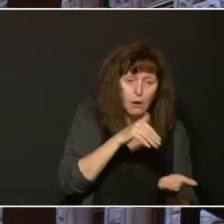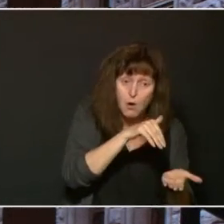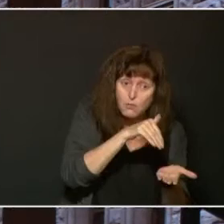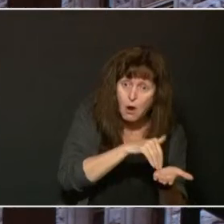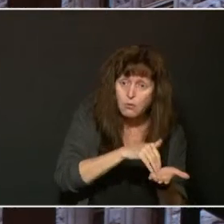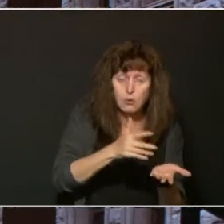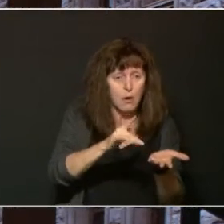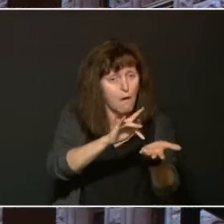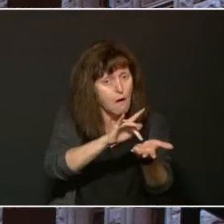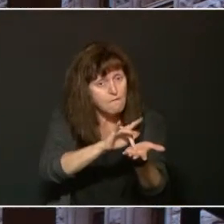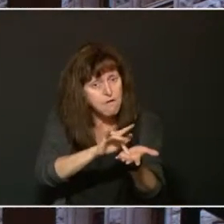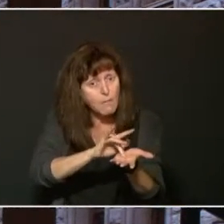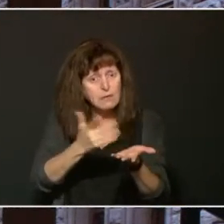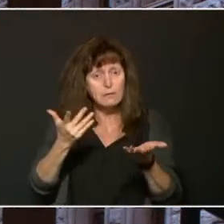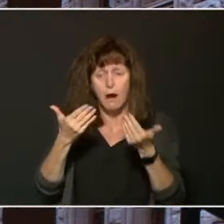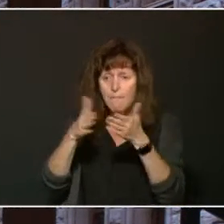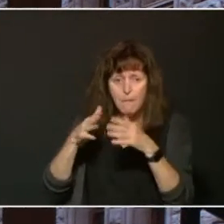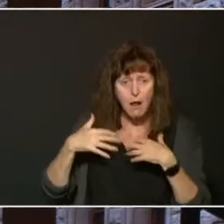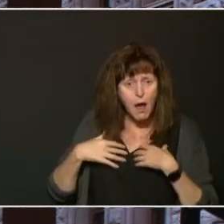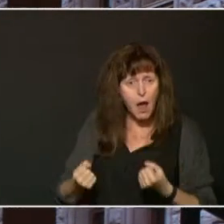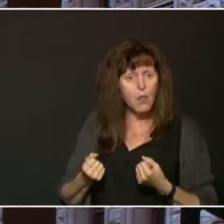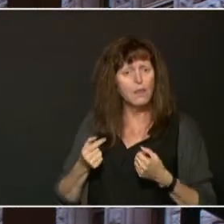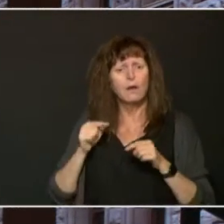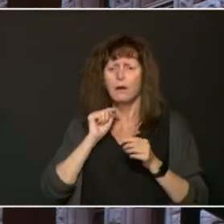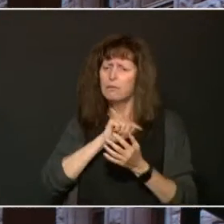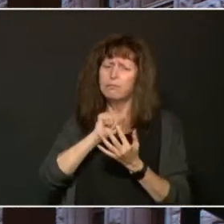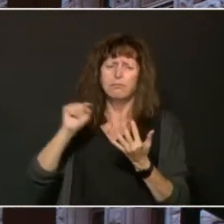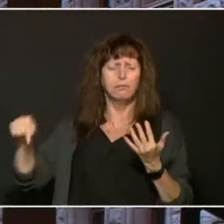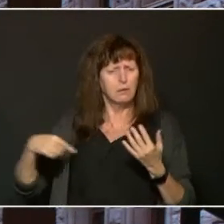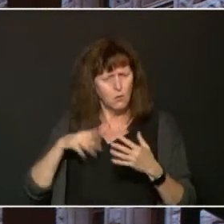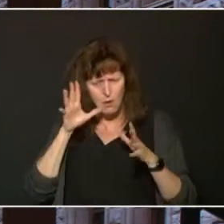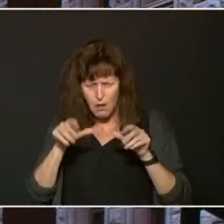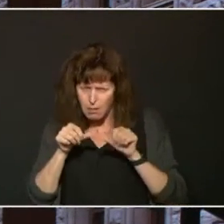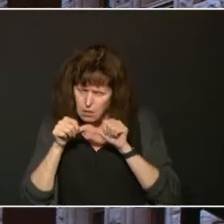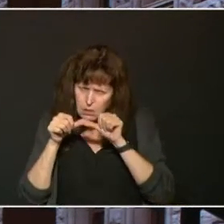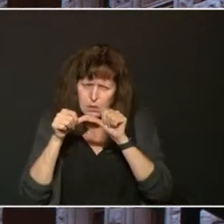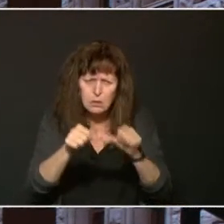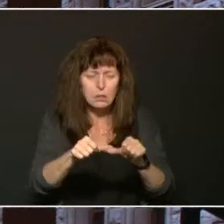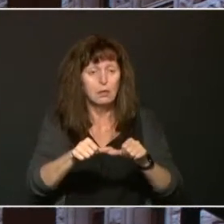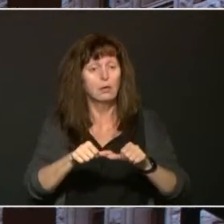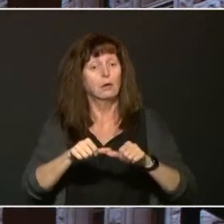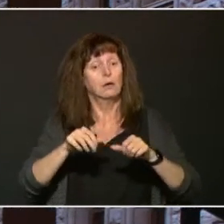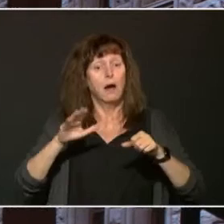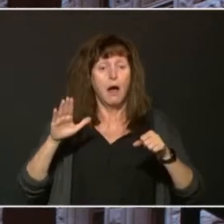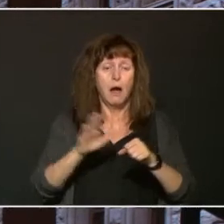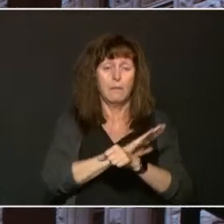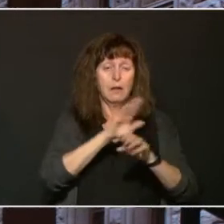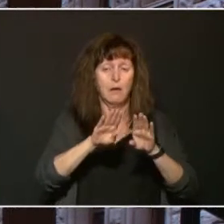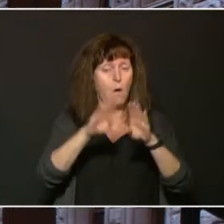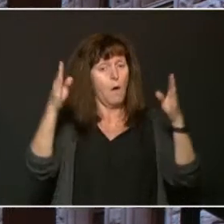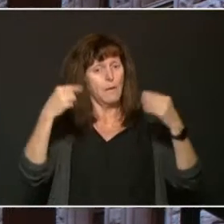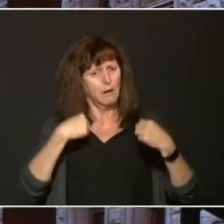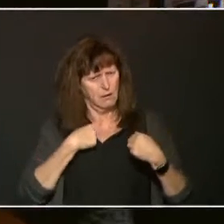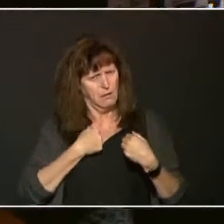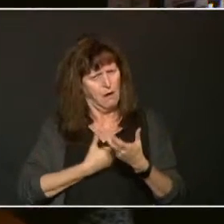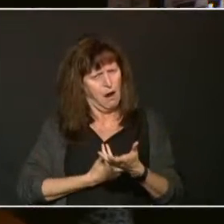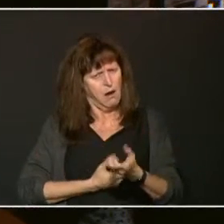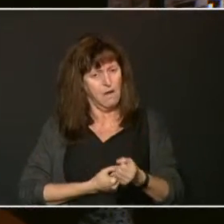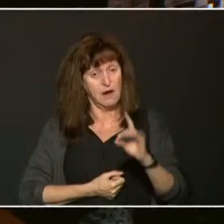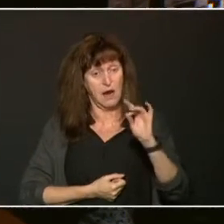3 to a complete reopening, I do have confidence we can achieve that number. Follow up?